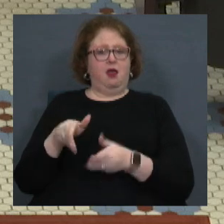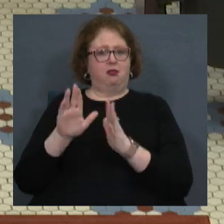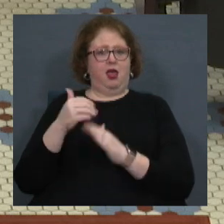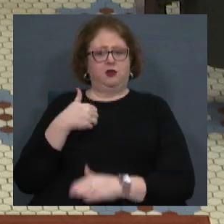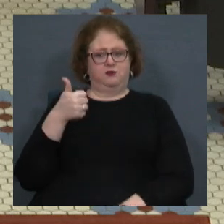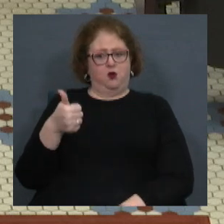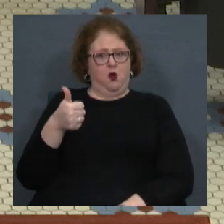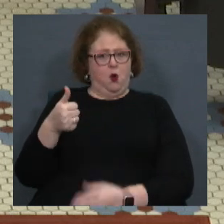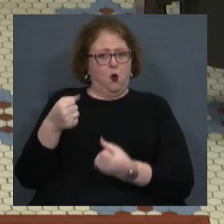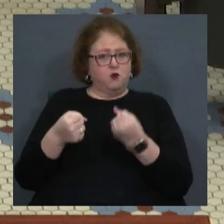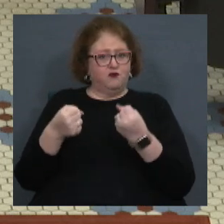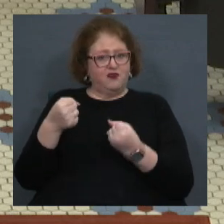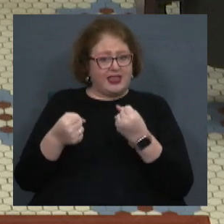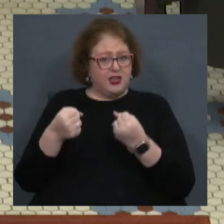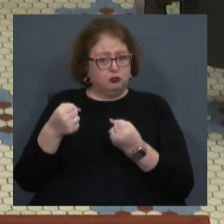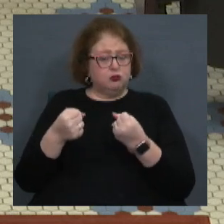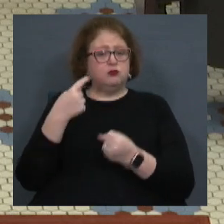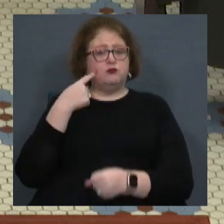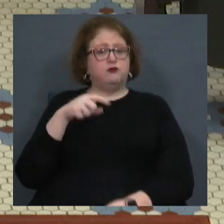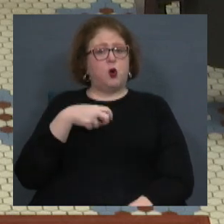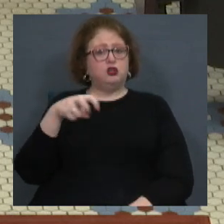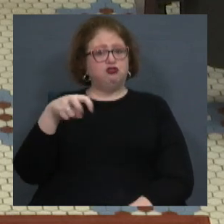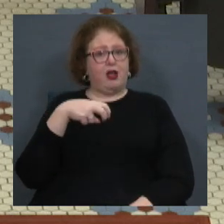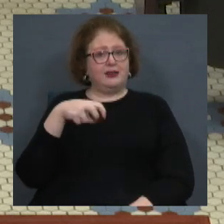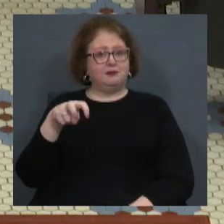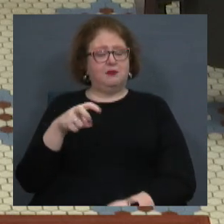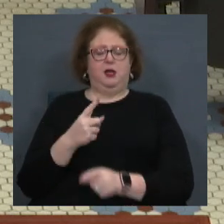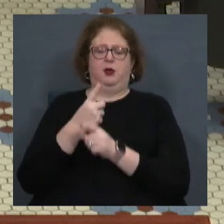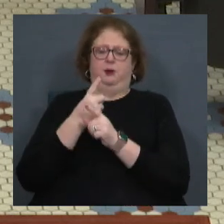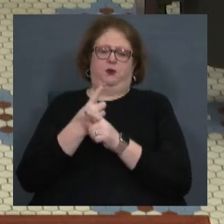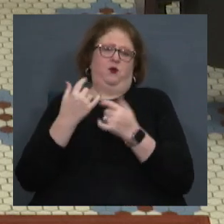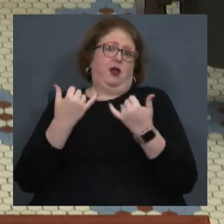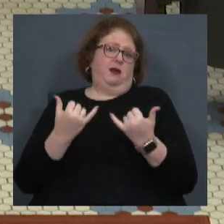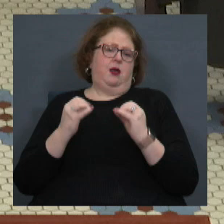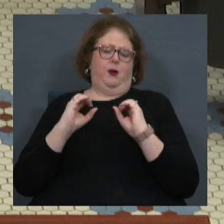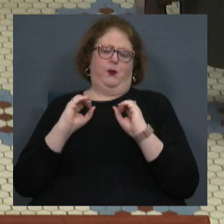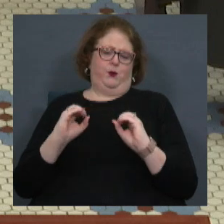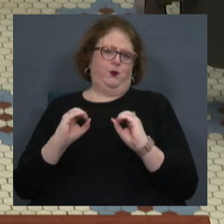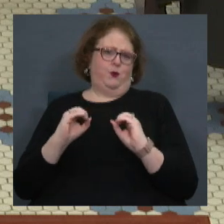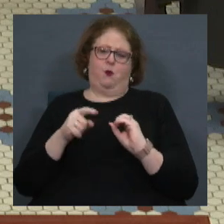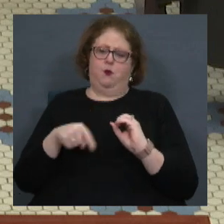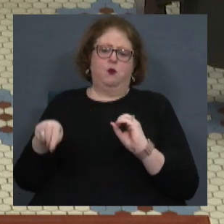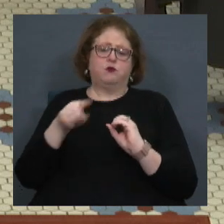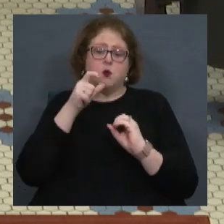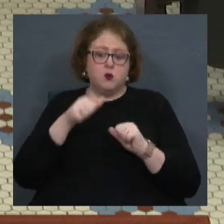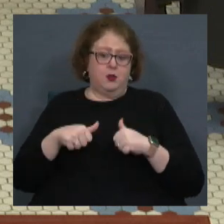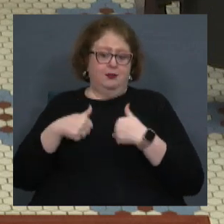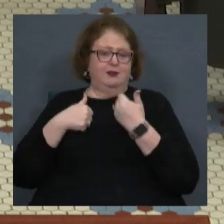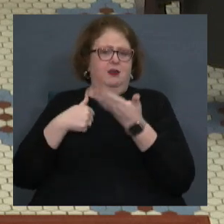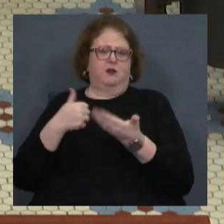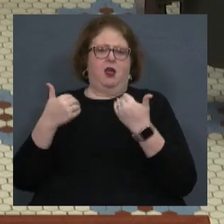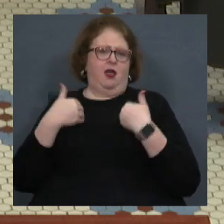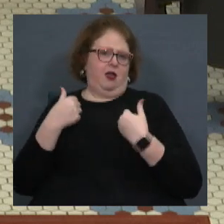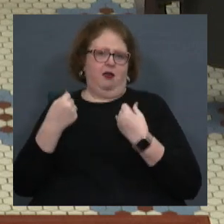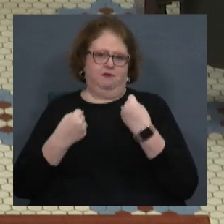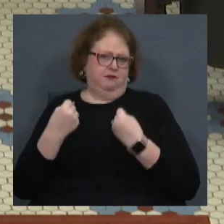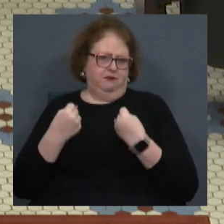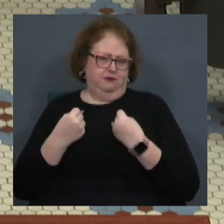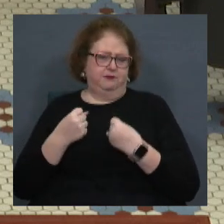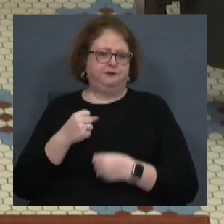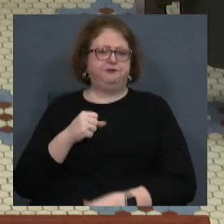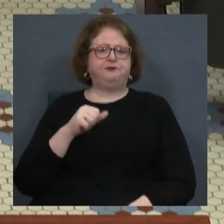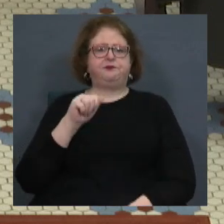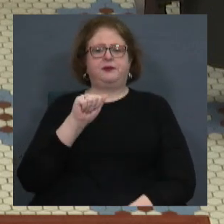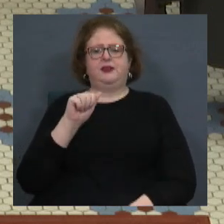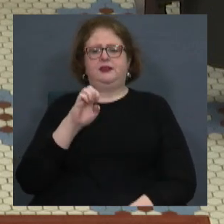vehicles for transportation, but currently none of the residents at this home do. AEDD owns